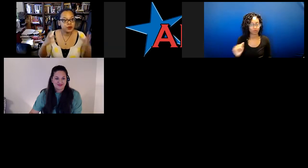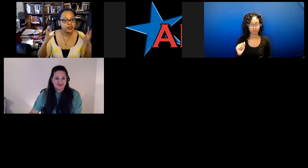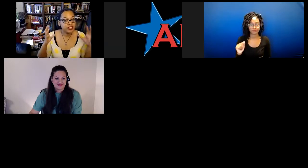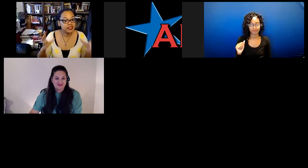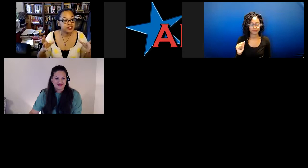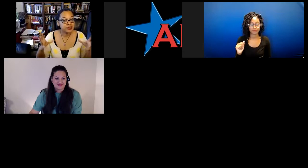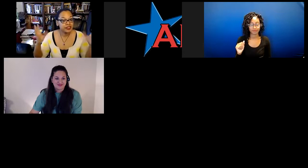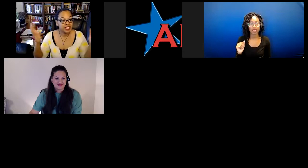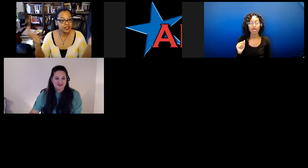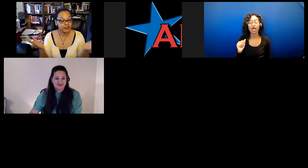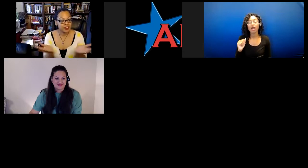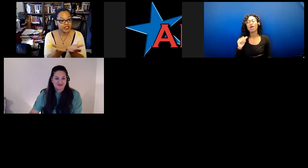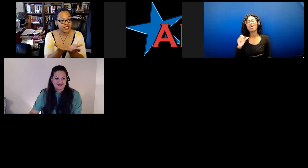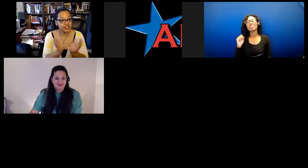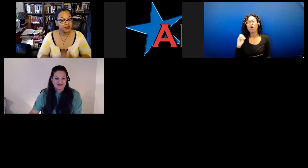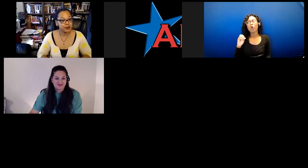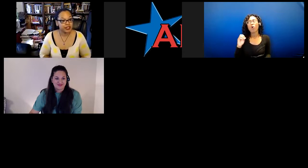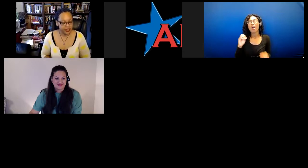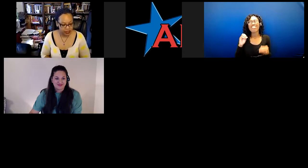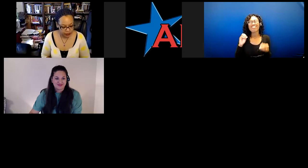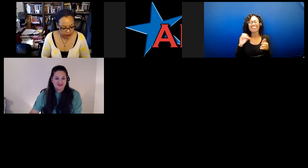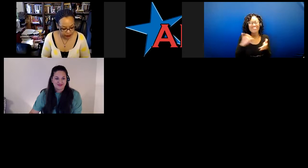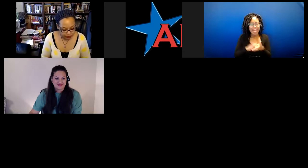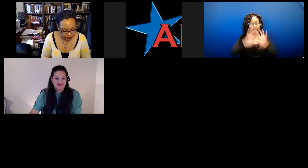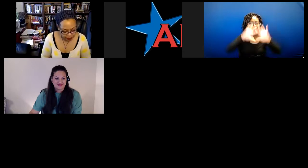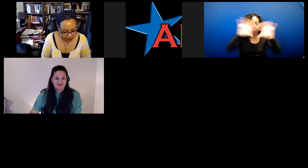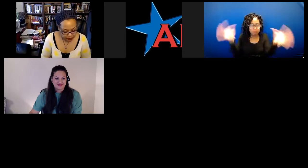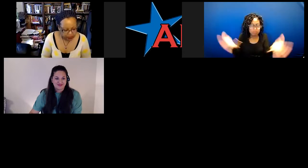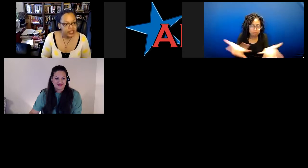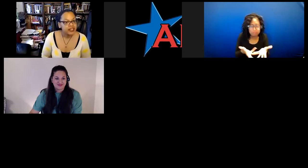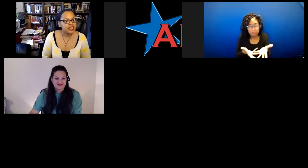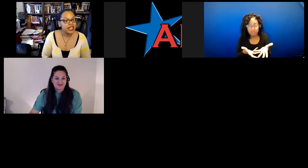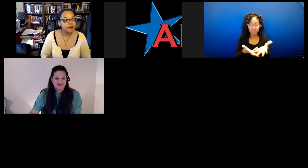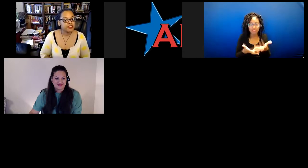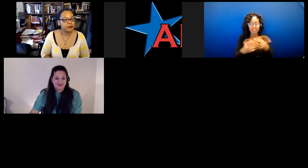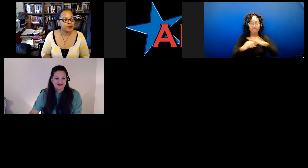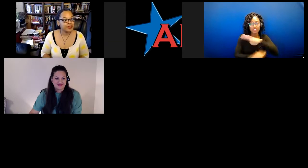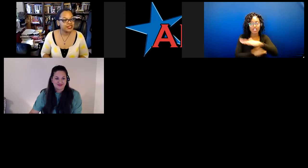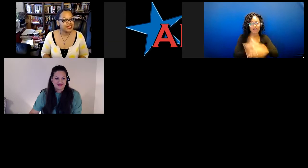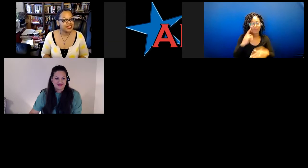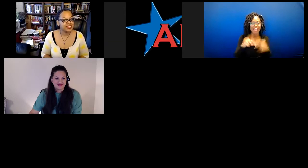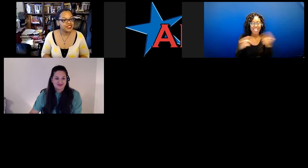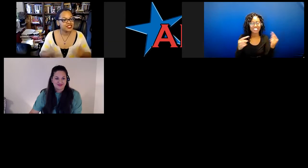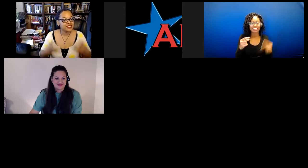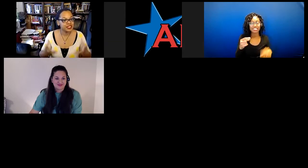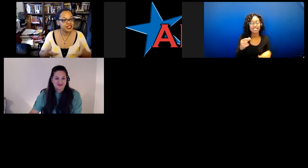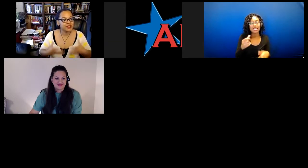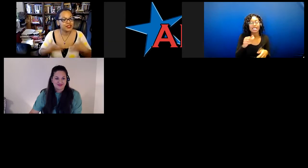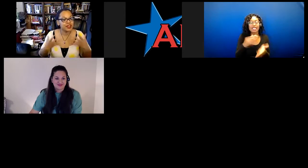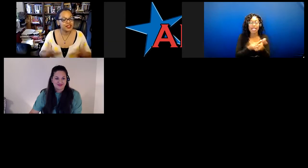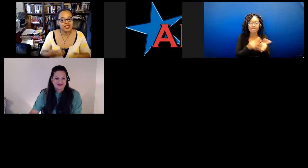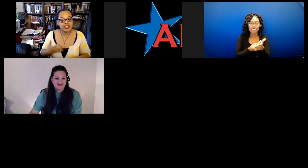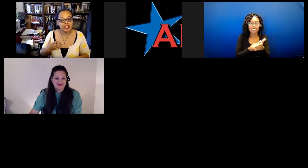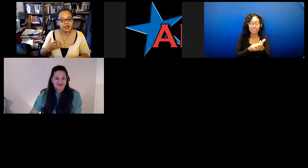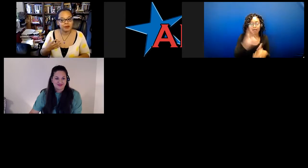So this is sort of the foundation of where that comes from. Anti-capitalist politics essentially is talking about